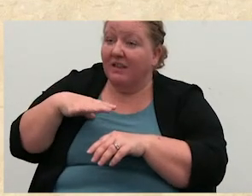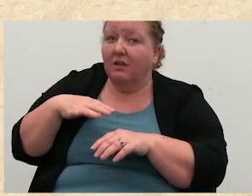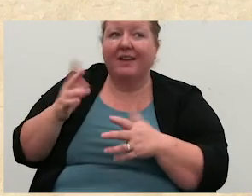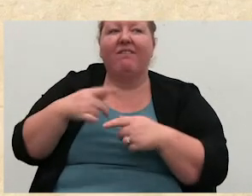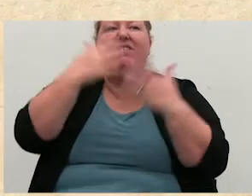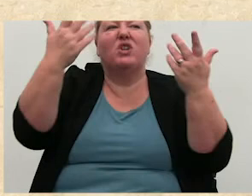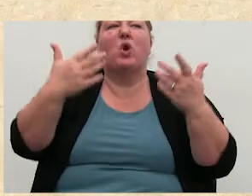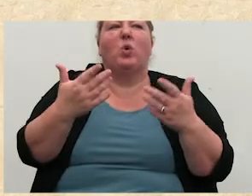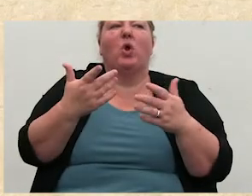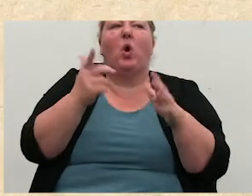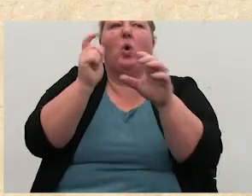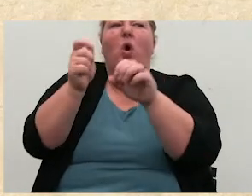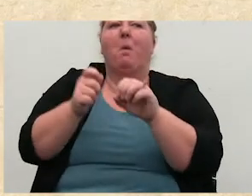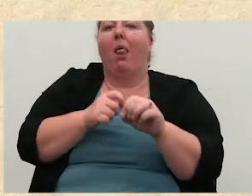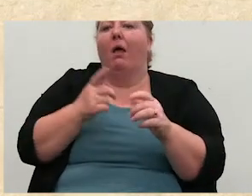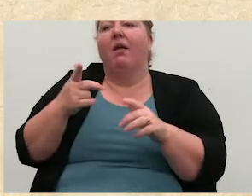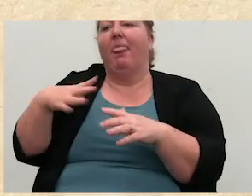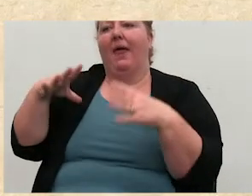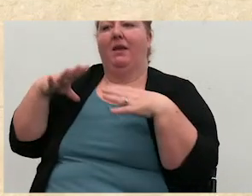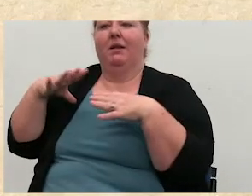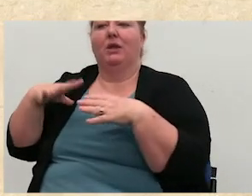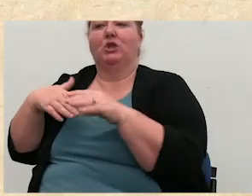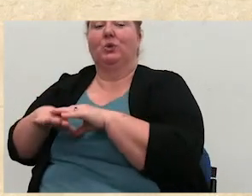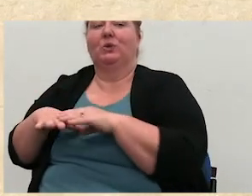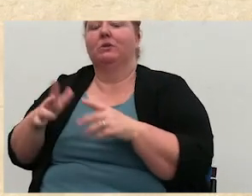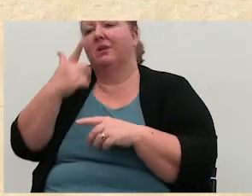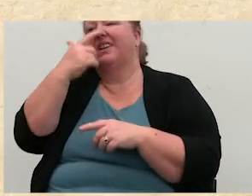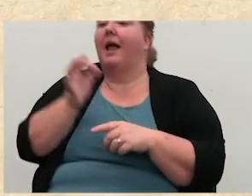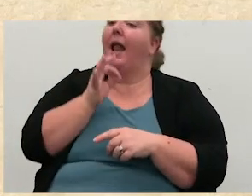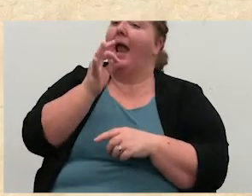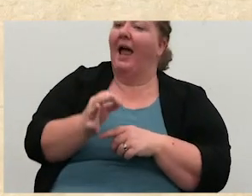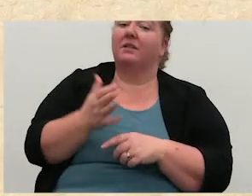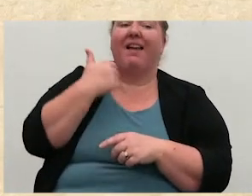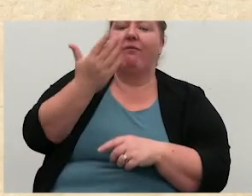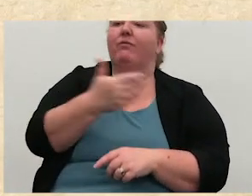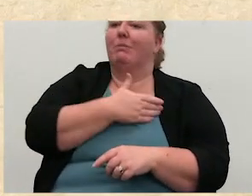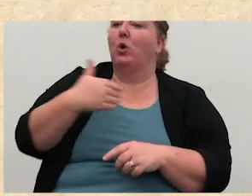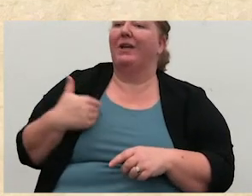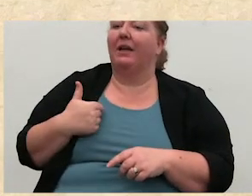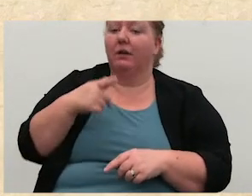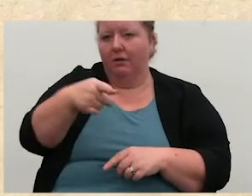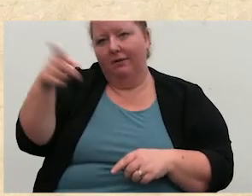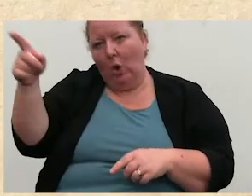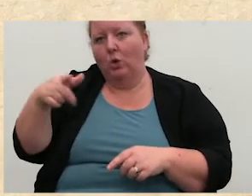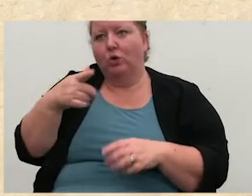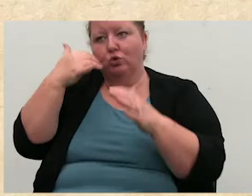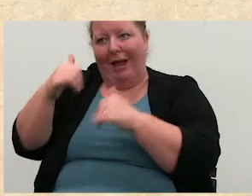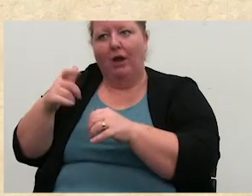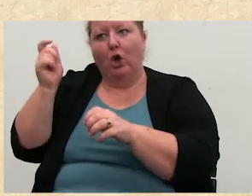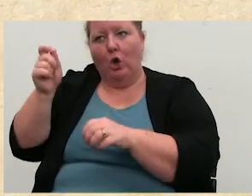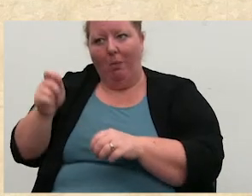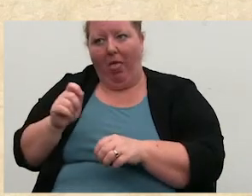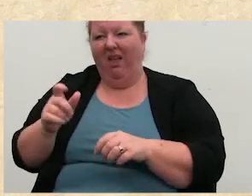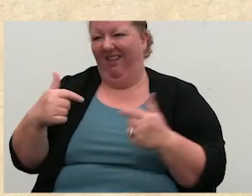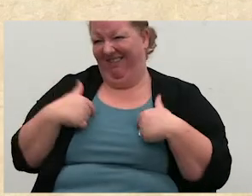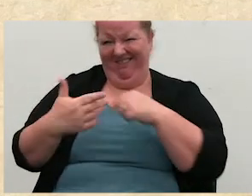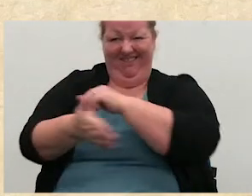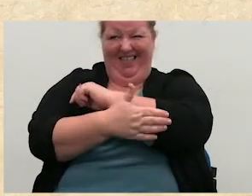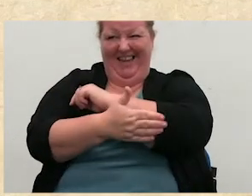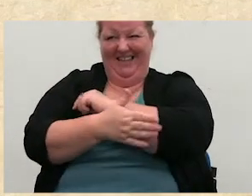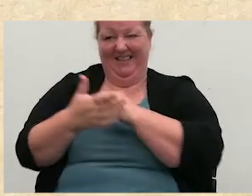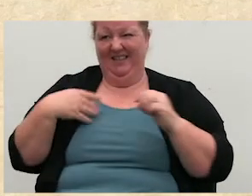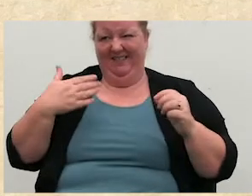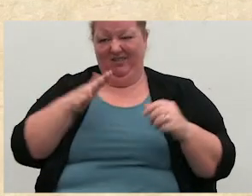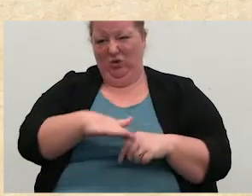in their shoes. So she can ask him afresh every morning. Now, I'm too lazy to have